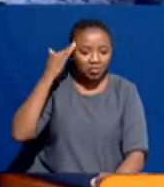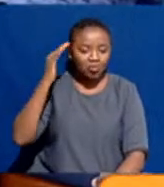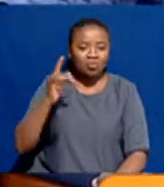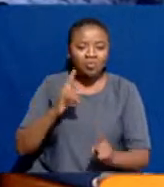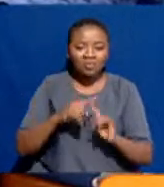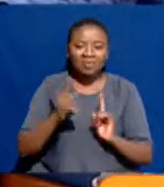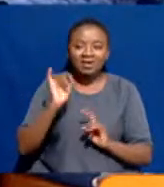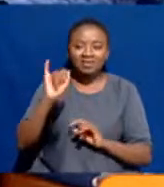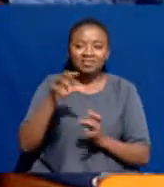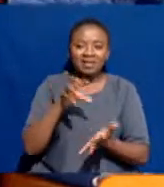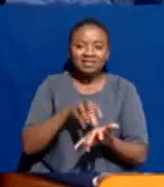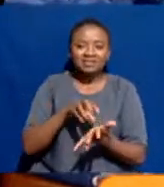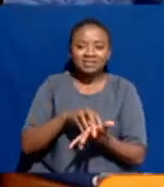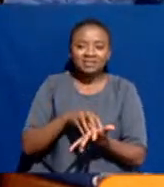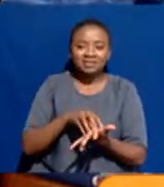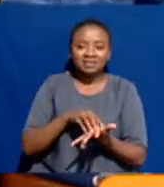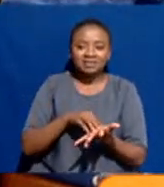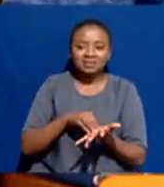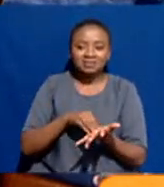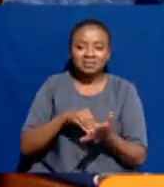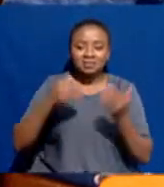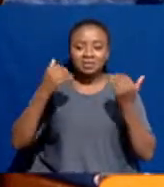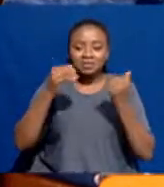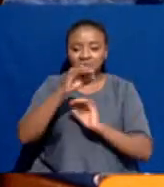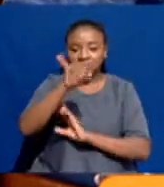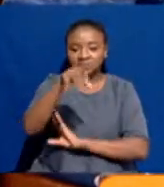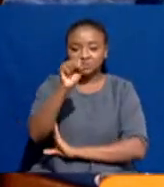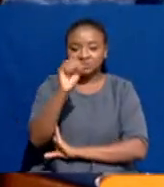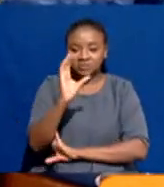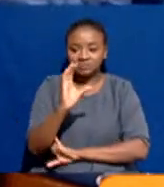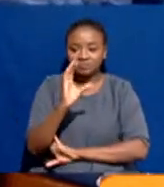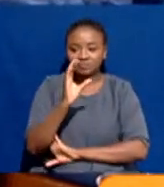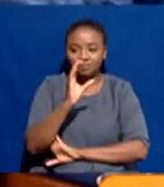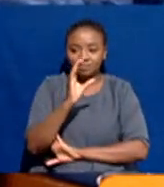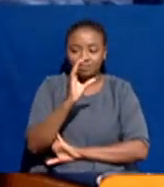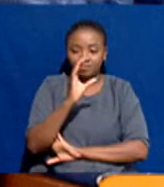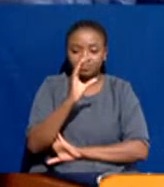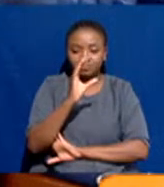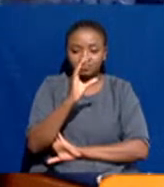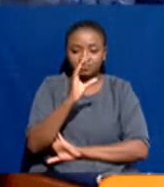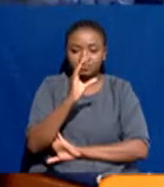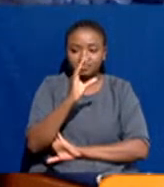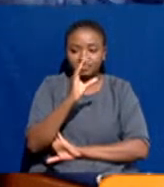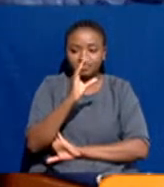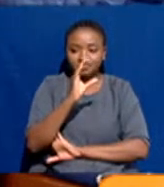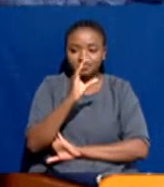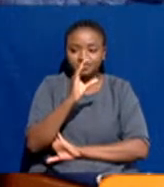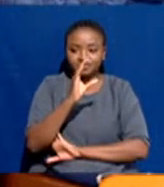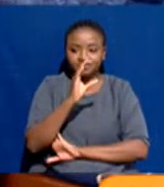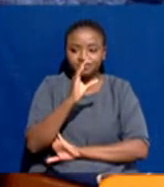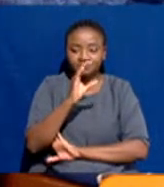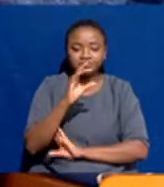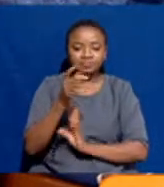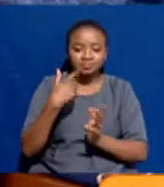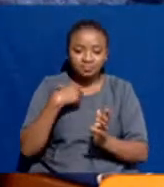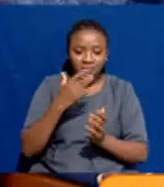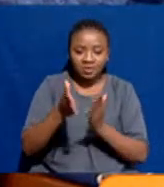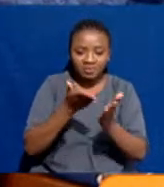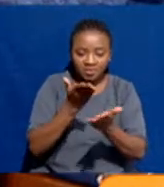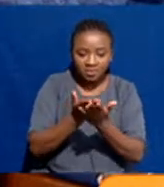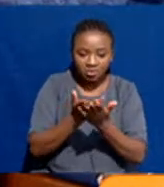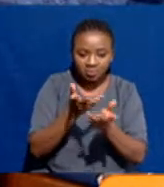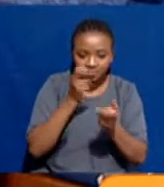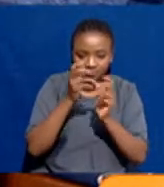That case, the Judicial Service Commission had the petition and asked the president to set up